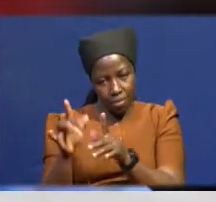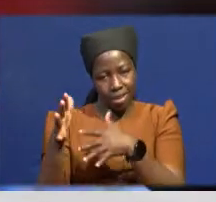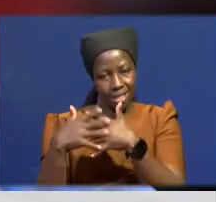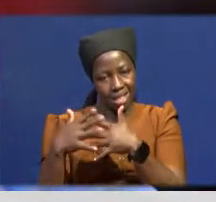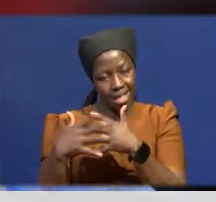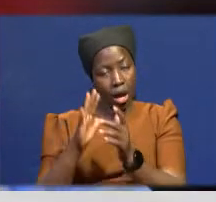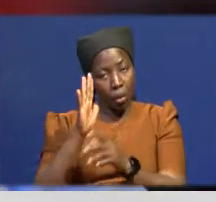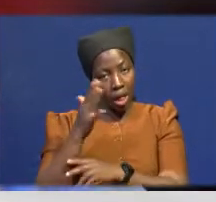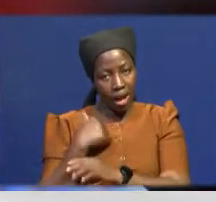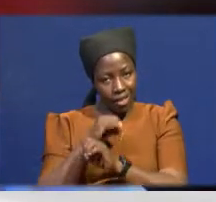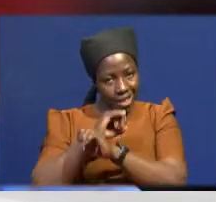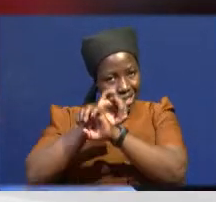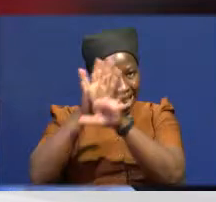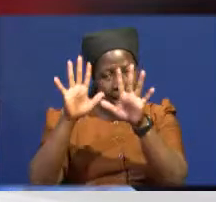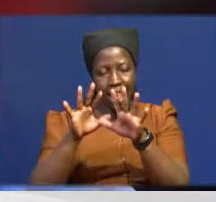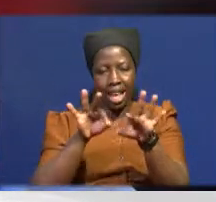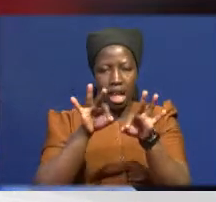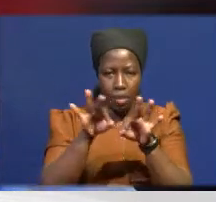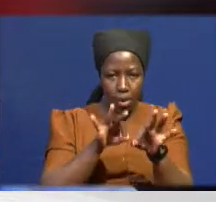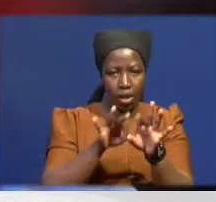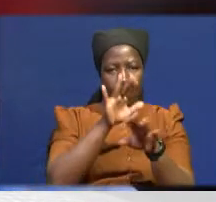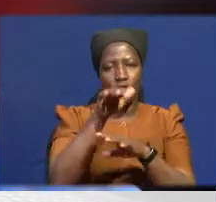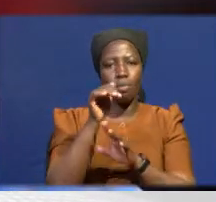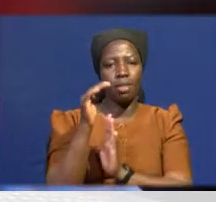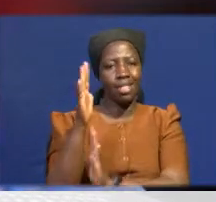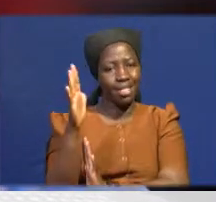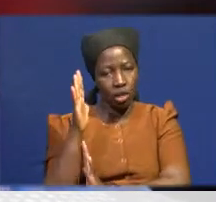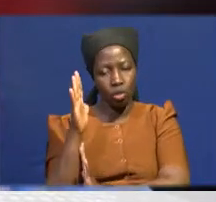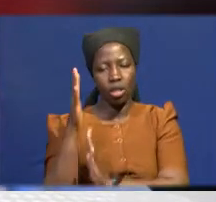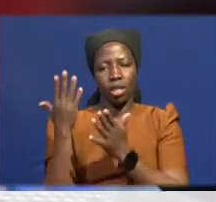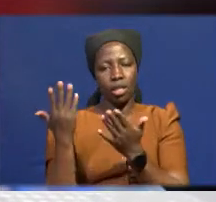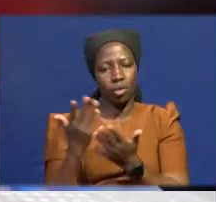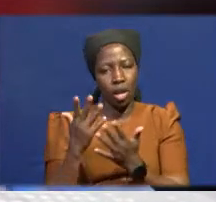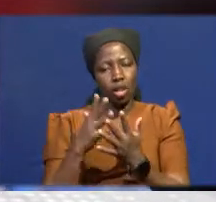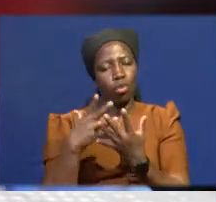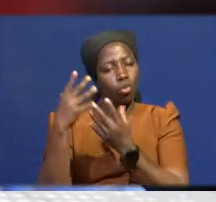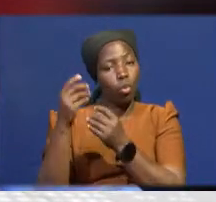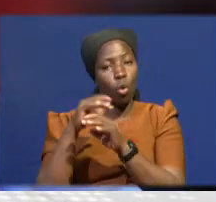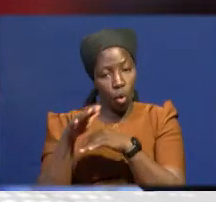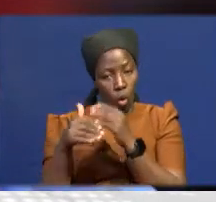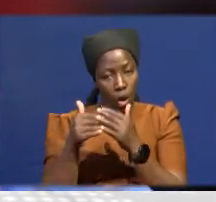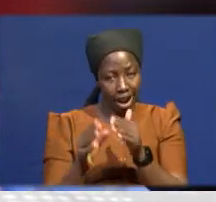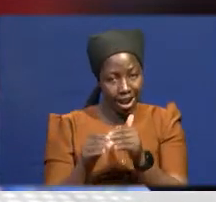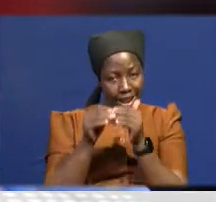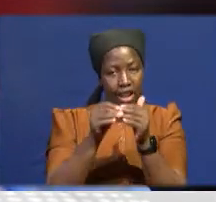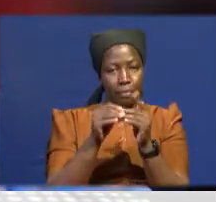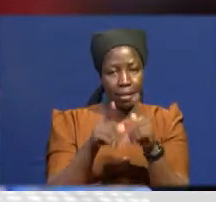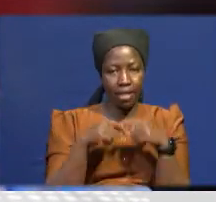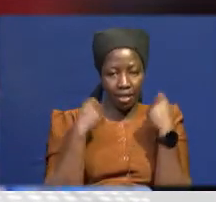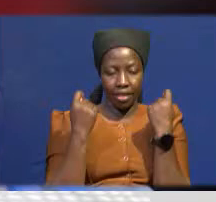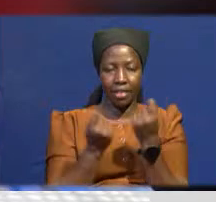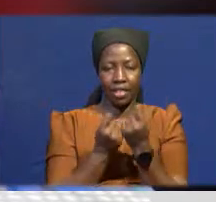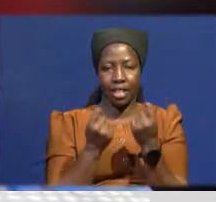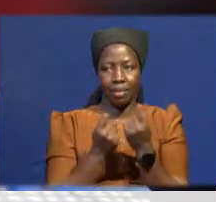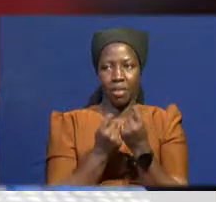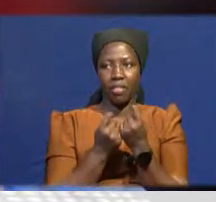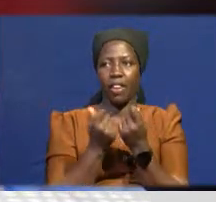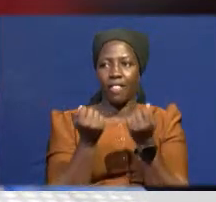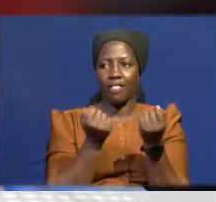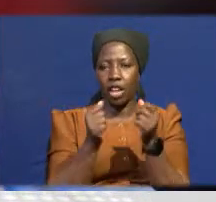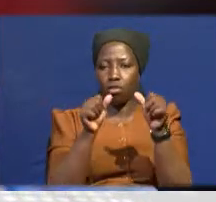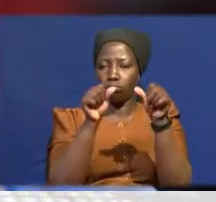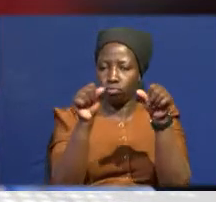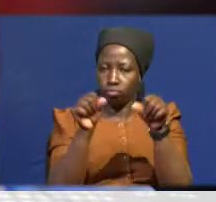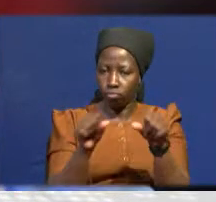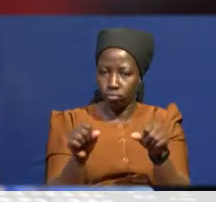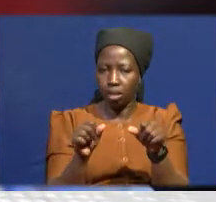clear instructions with from the marshals on where to go. And this is all driven by the type of, car sticker you have, the